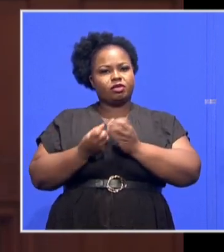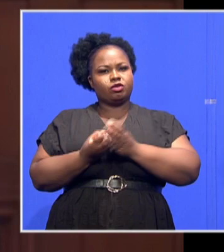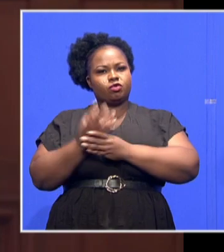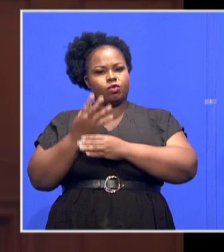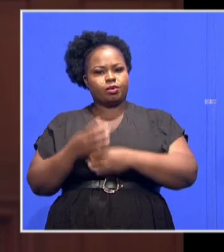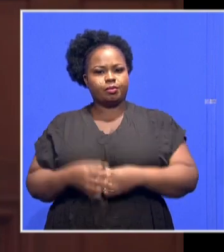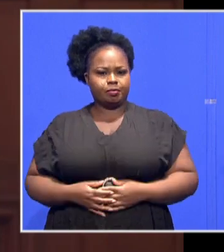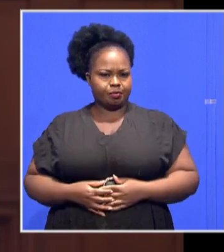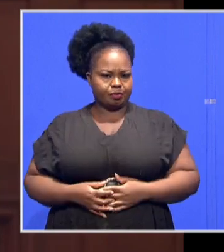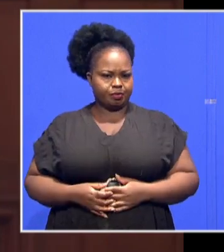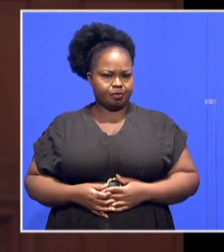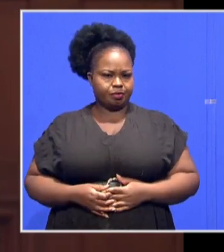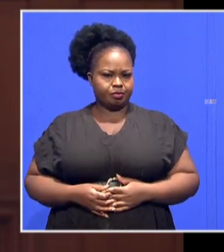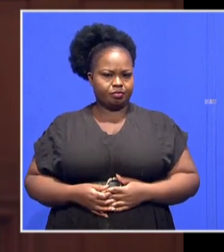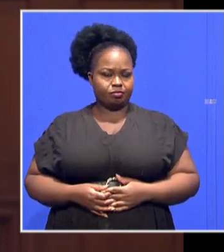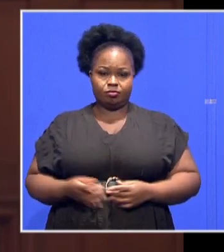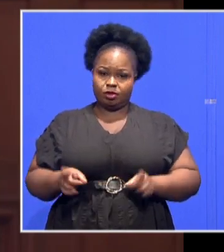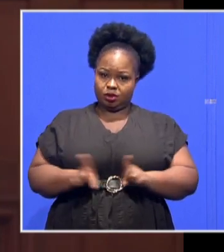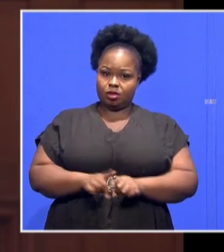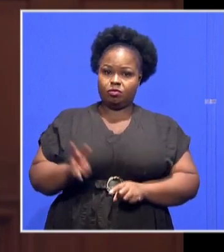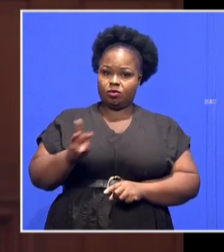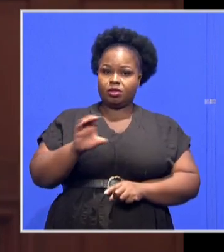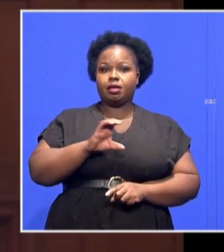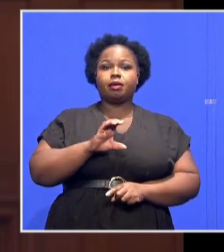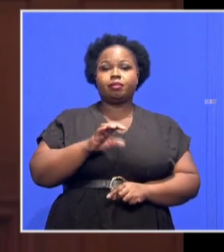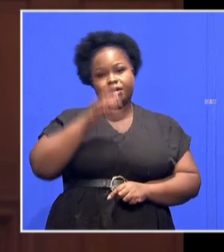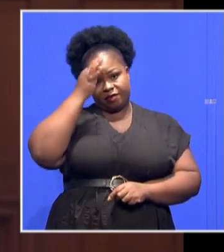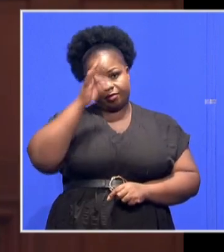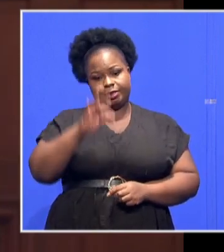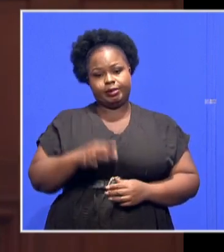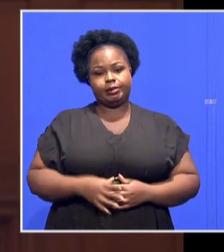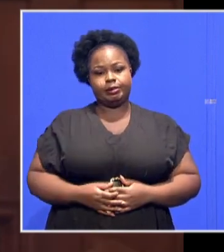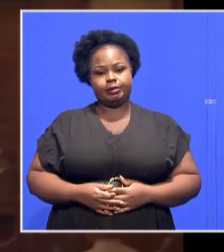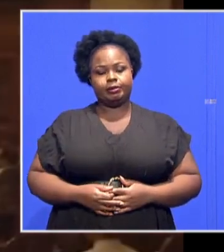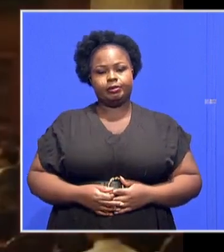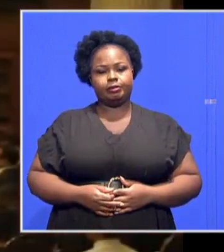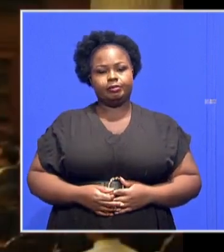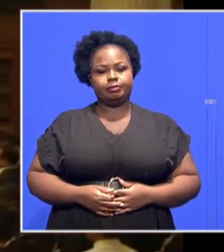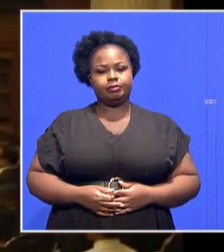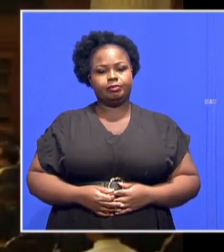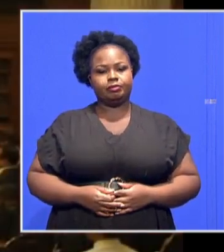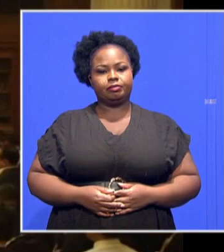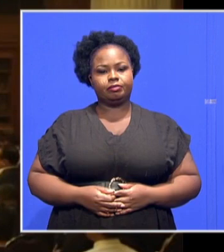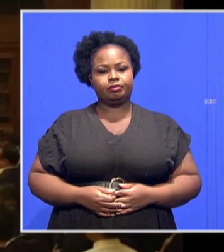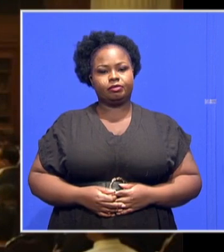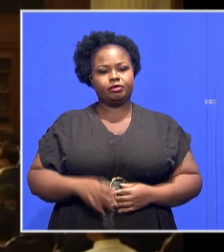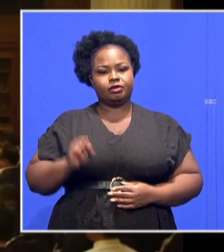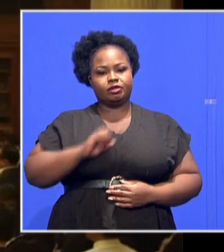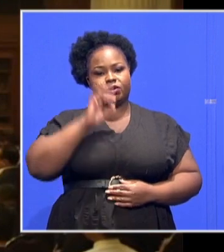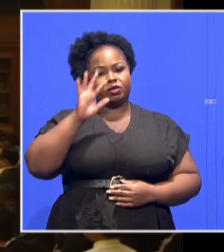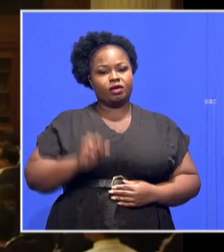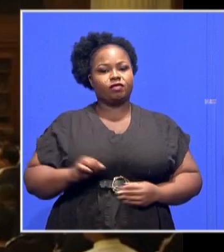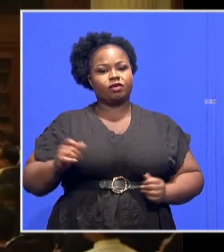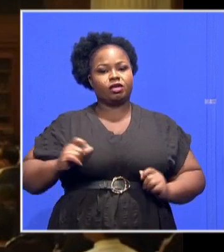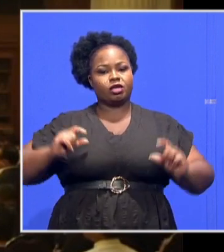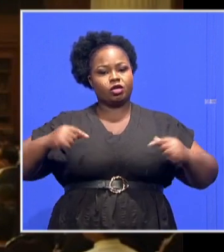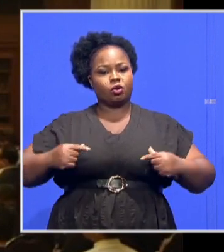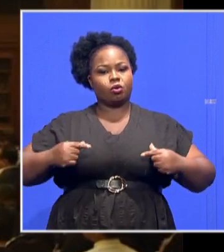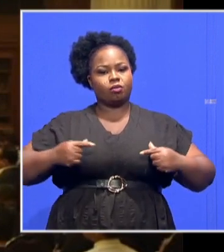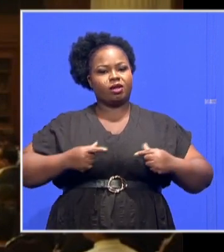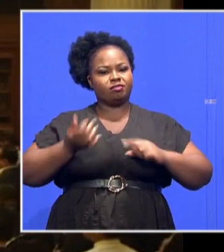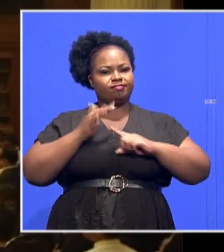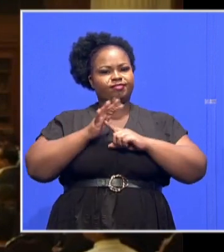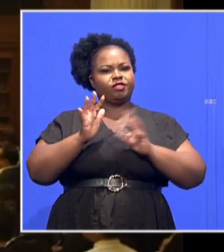agenda, just like the Western Cape government does? What would South Africa's global reputation have